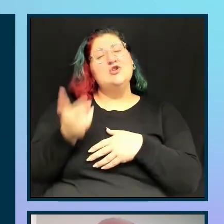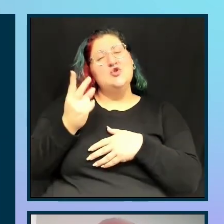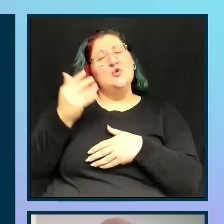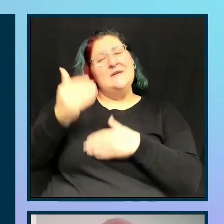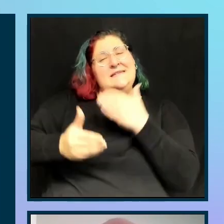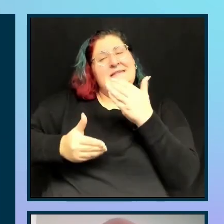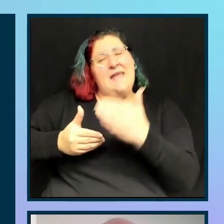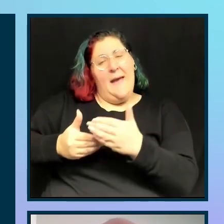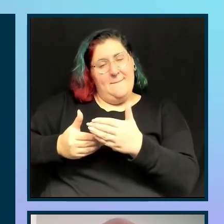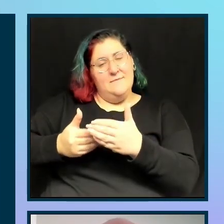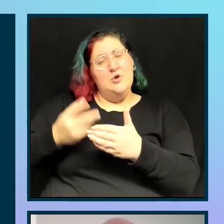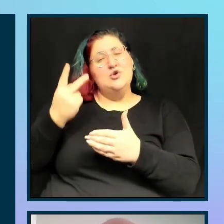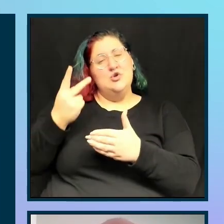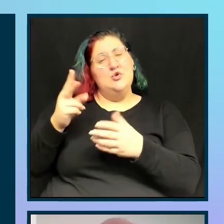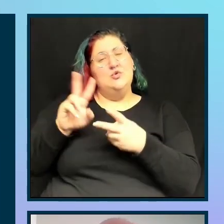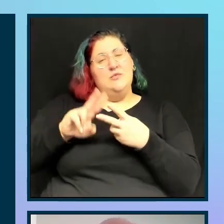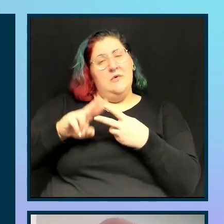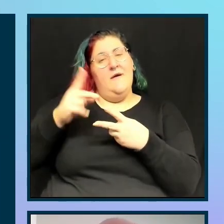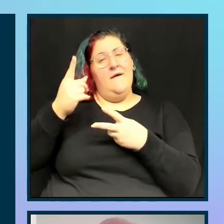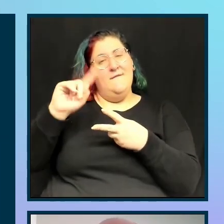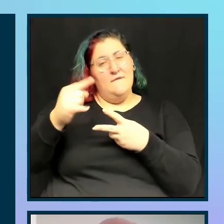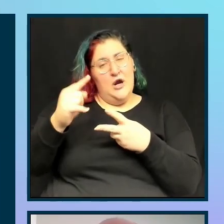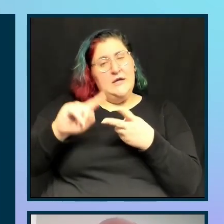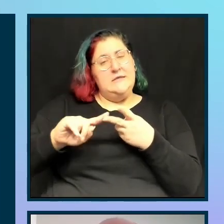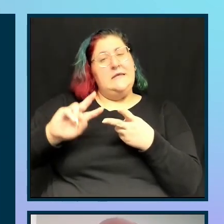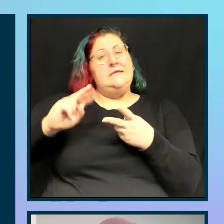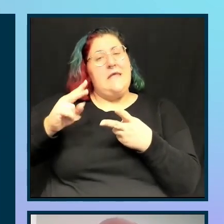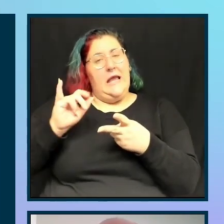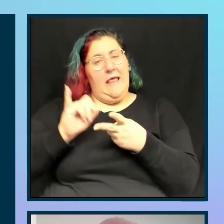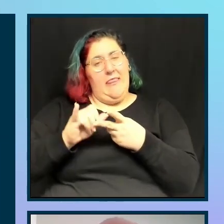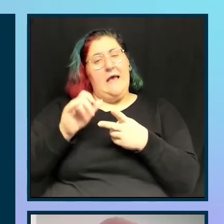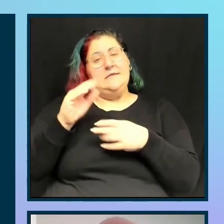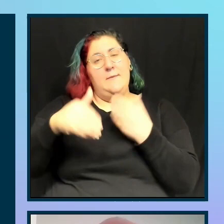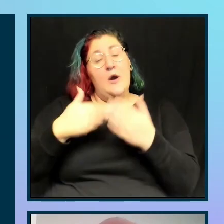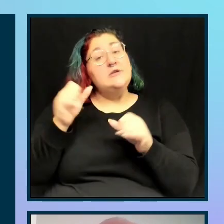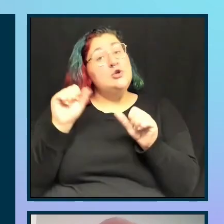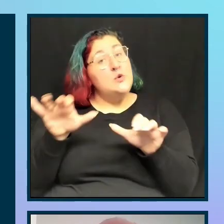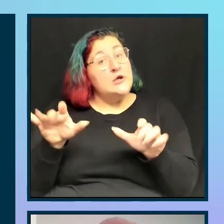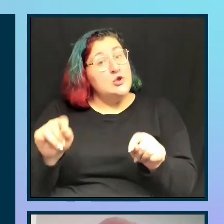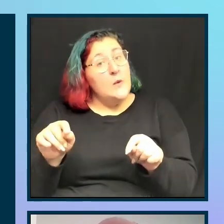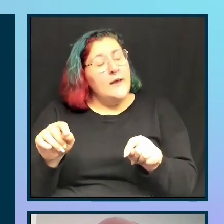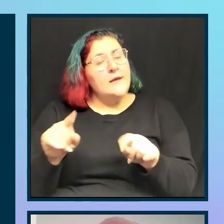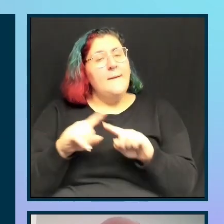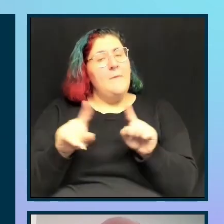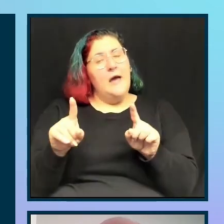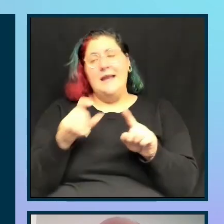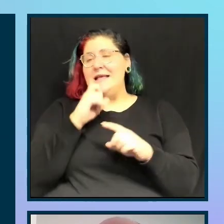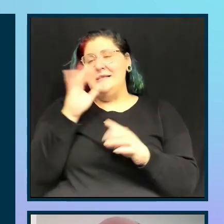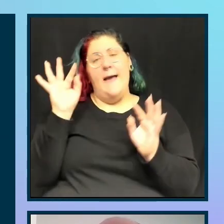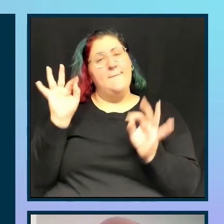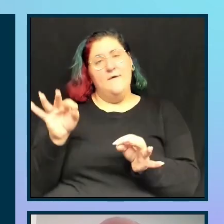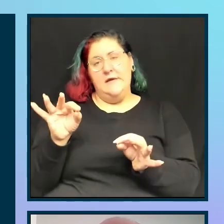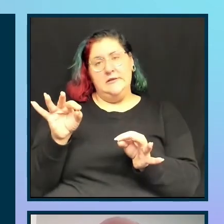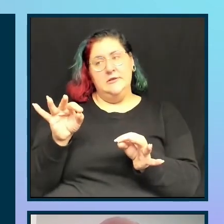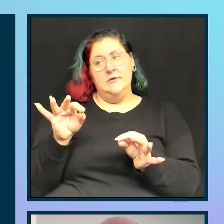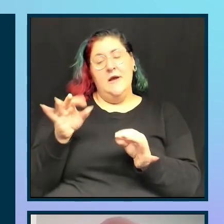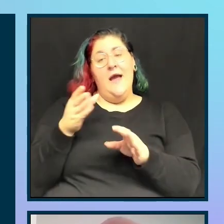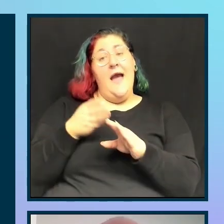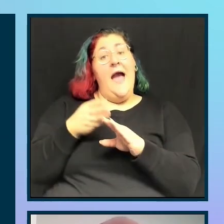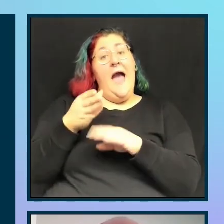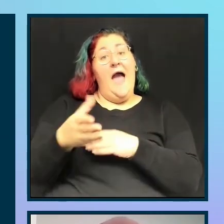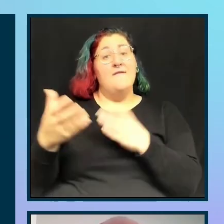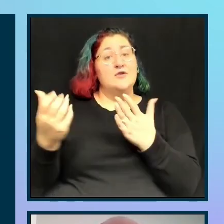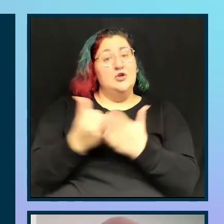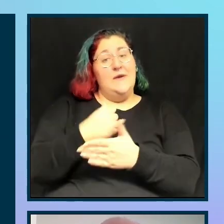is something that can be done, but it's something that you should be aware of. It's not a perfect, once you get an accessible Office document